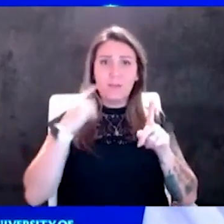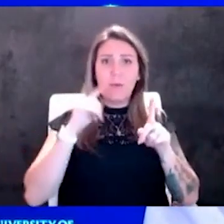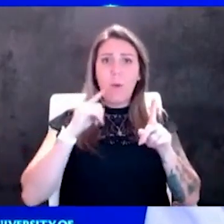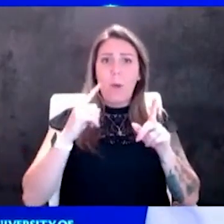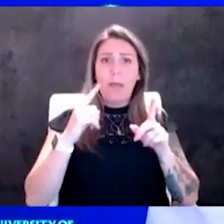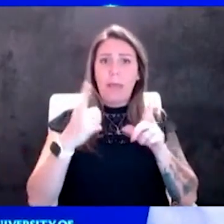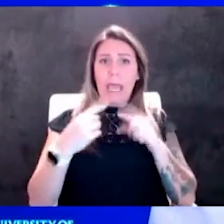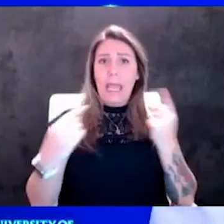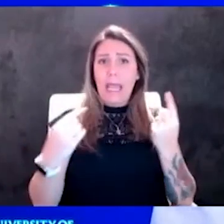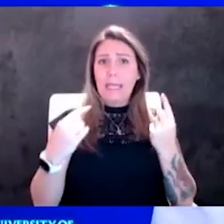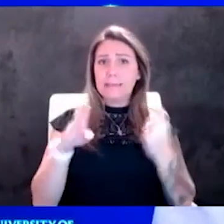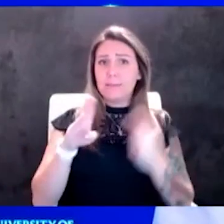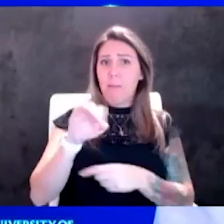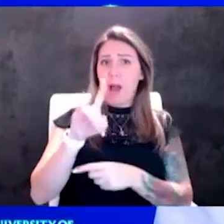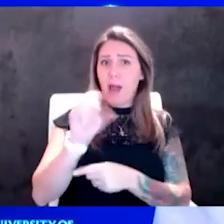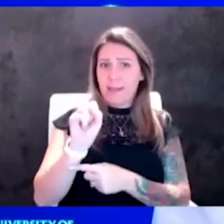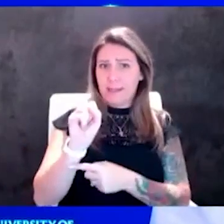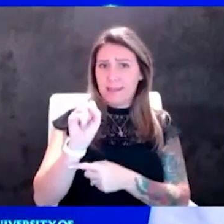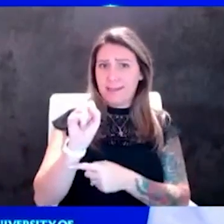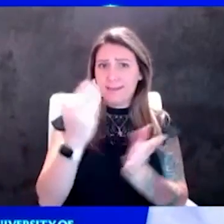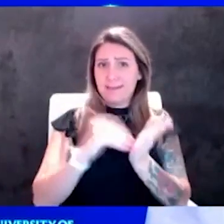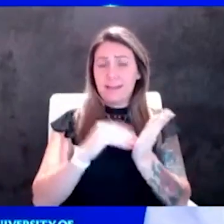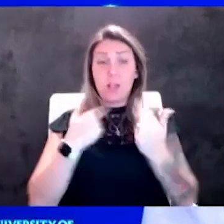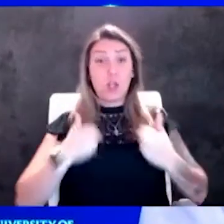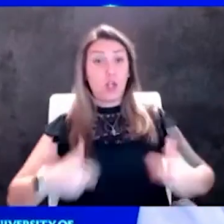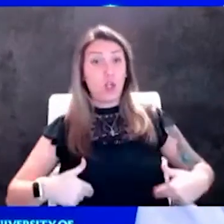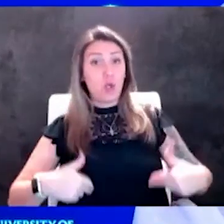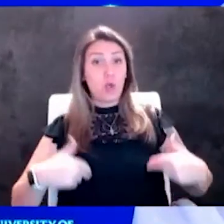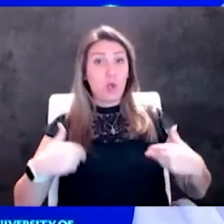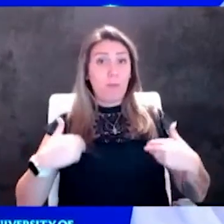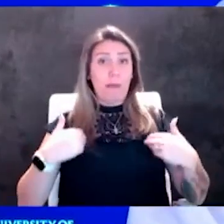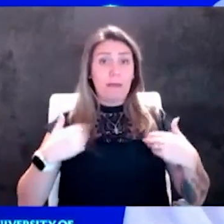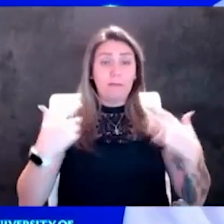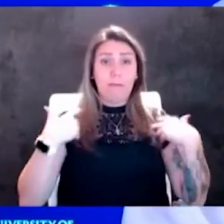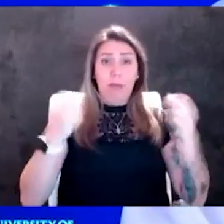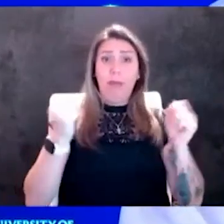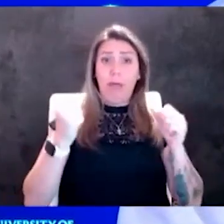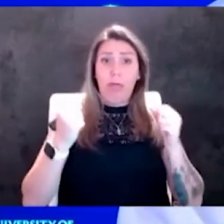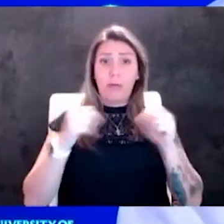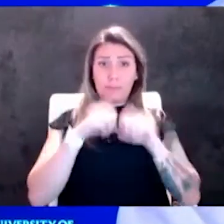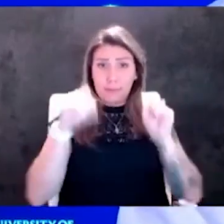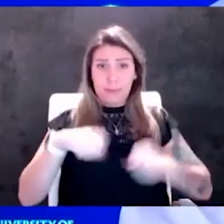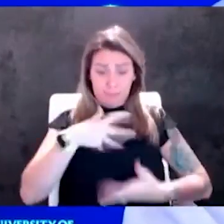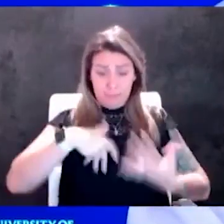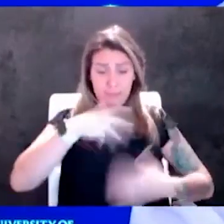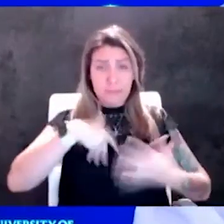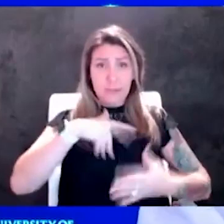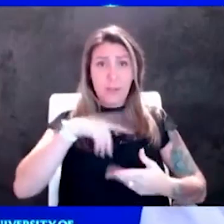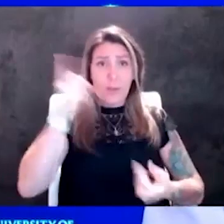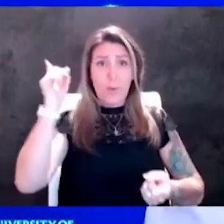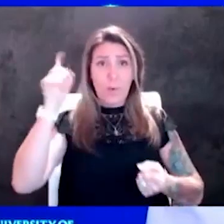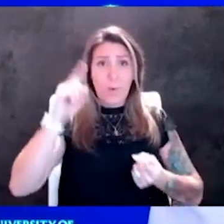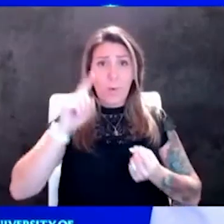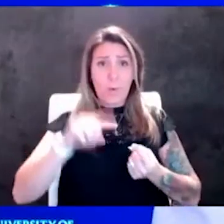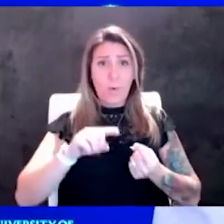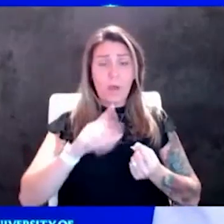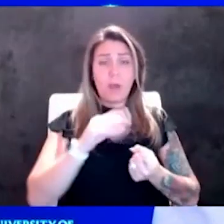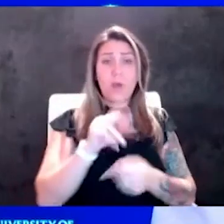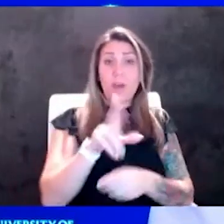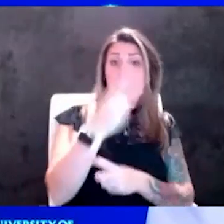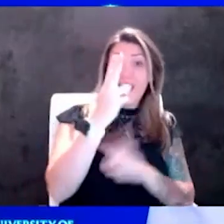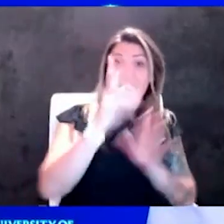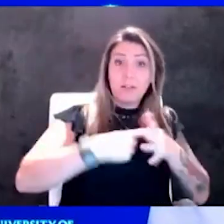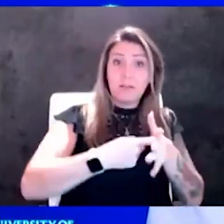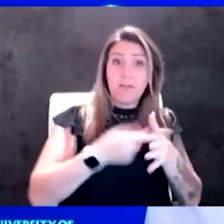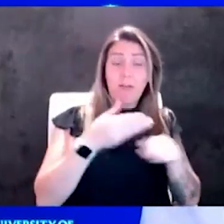immunity. Again, we know the human immune system. We know antibodies do decrease and wane, and so you have high initial antibodies after